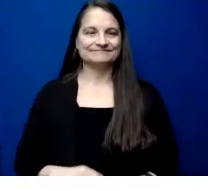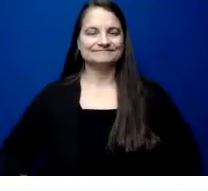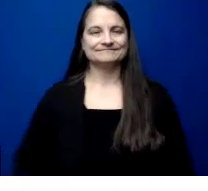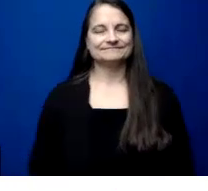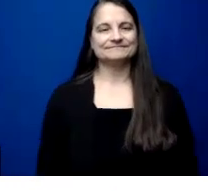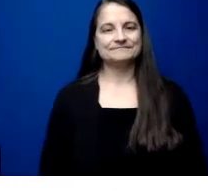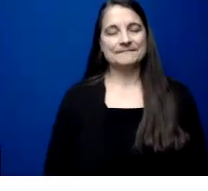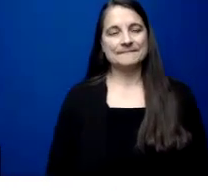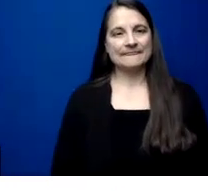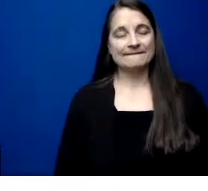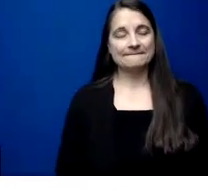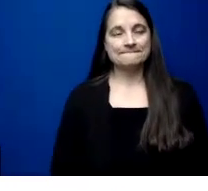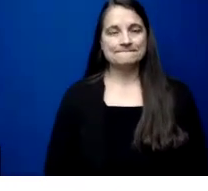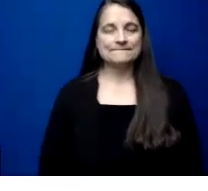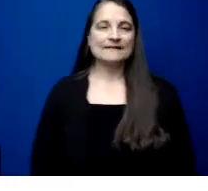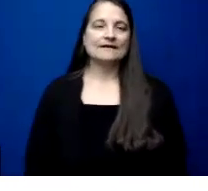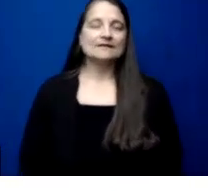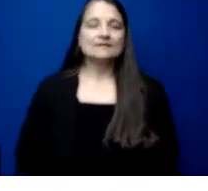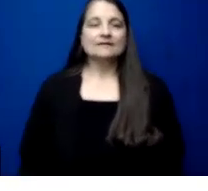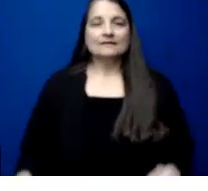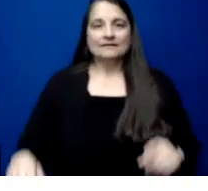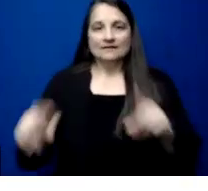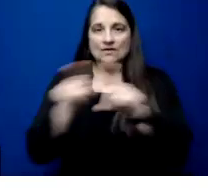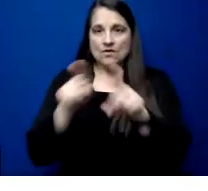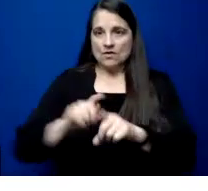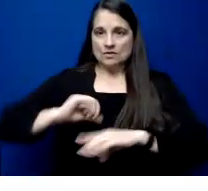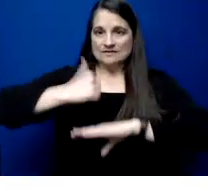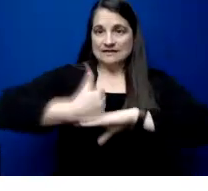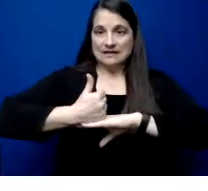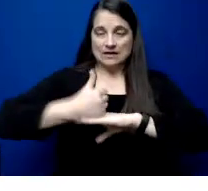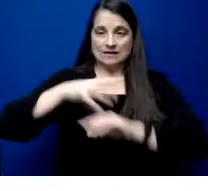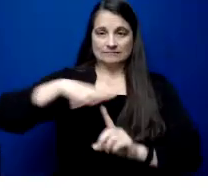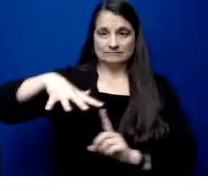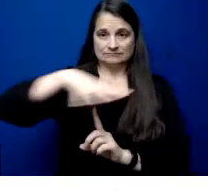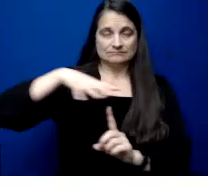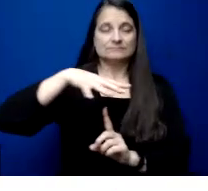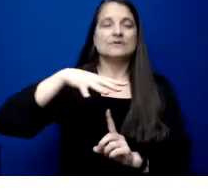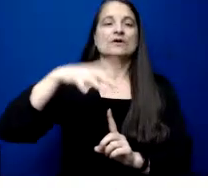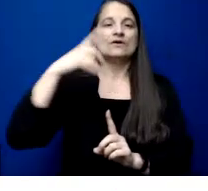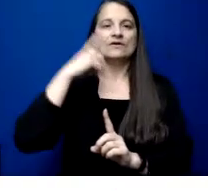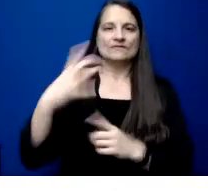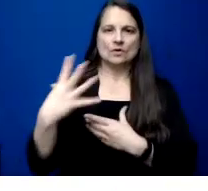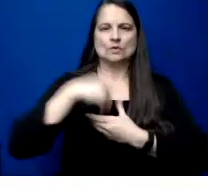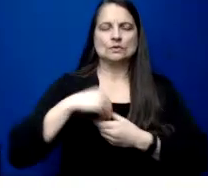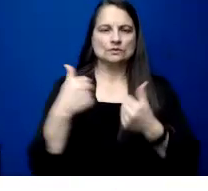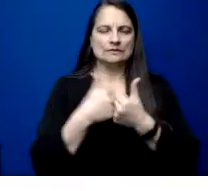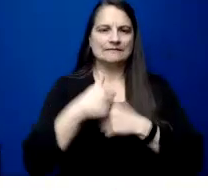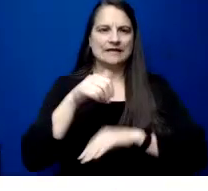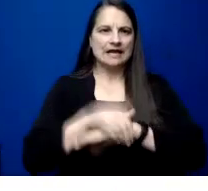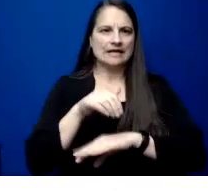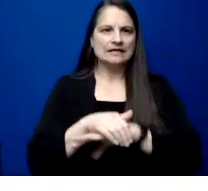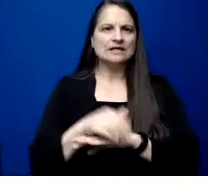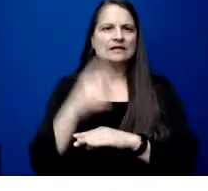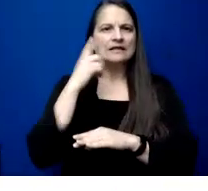We also, in terms of setting up the environment for an inclusive game night, want to think about how to support executive